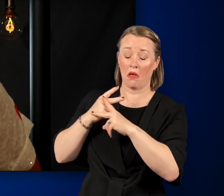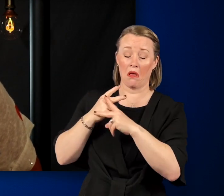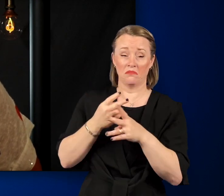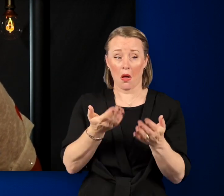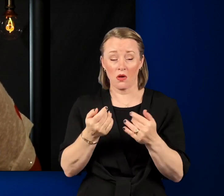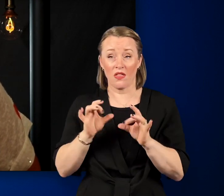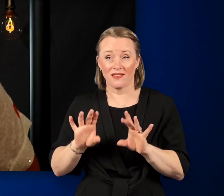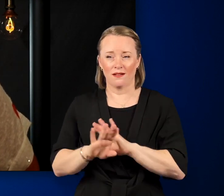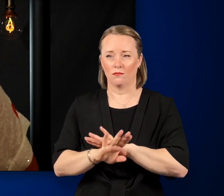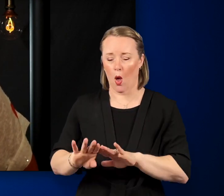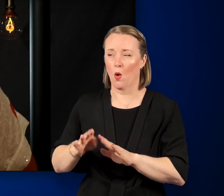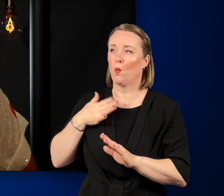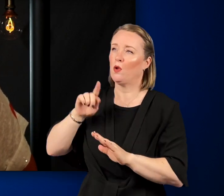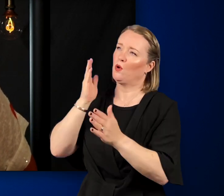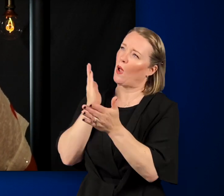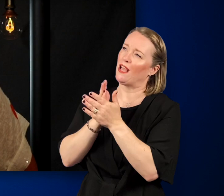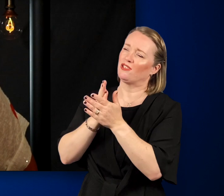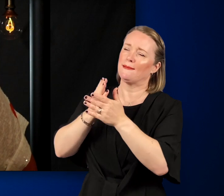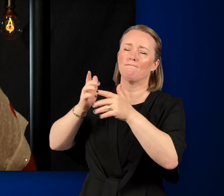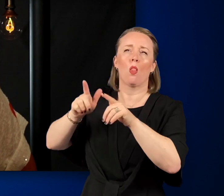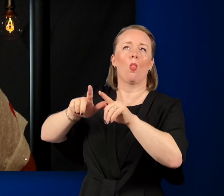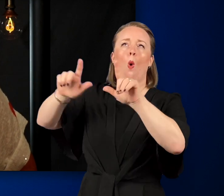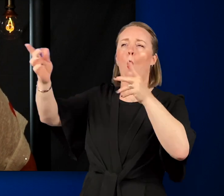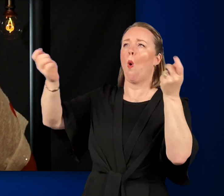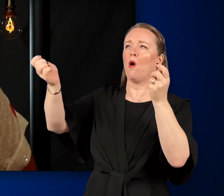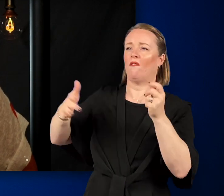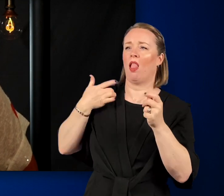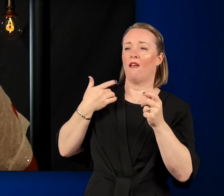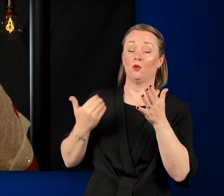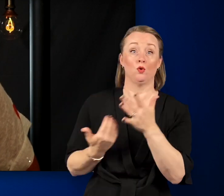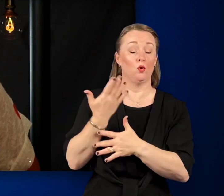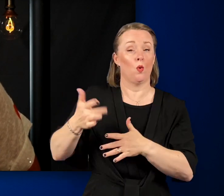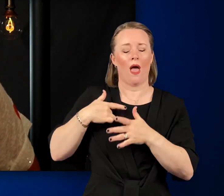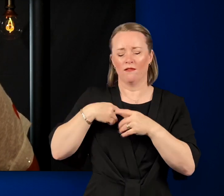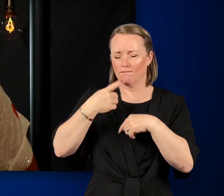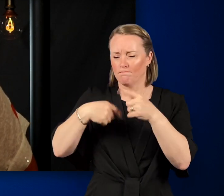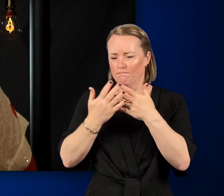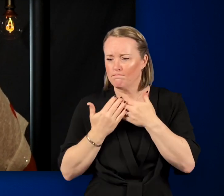the Lord of our life, a brand new life that will go on into eternity.